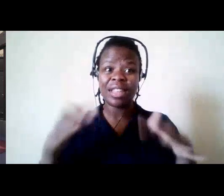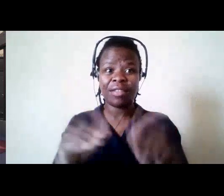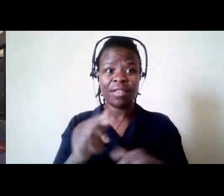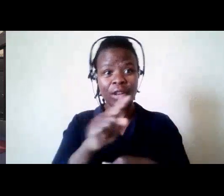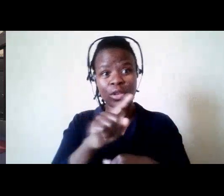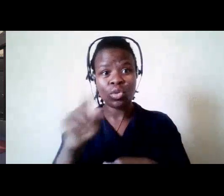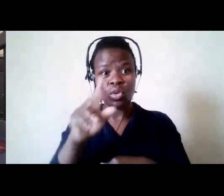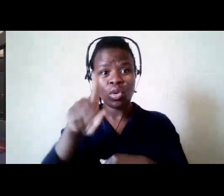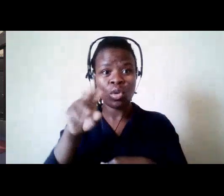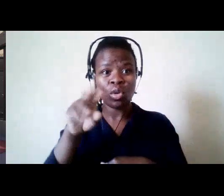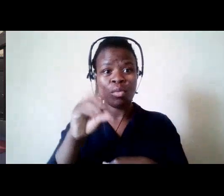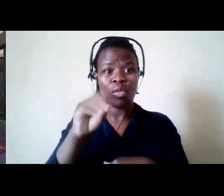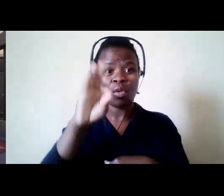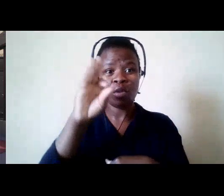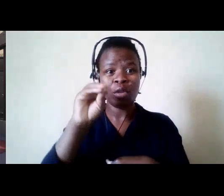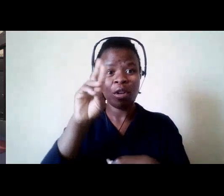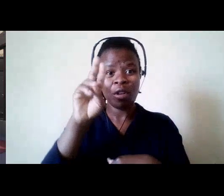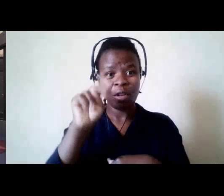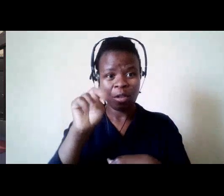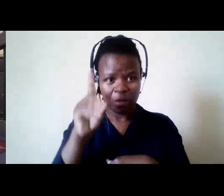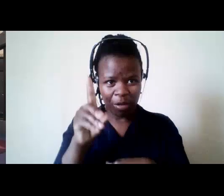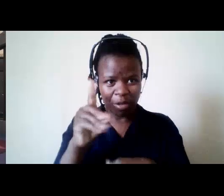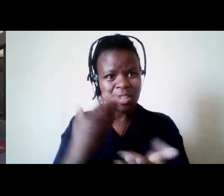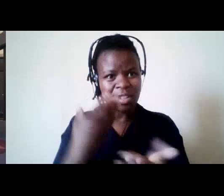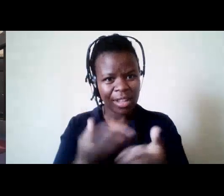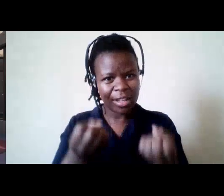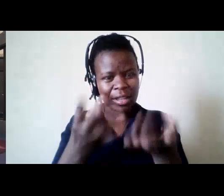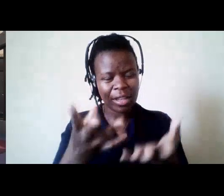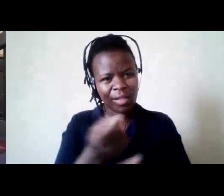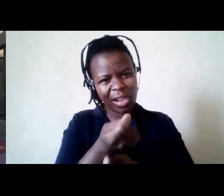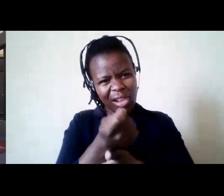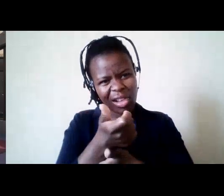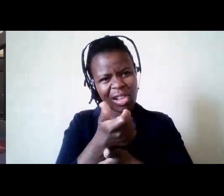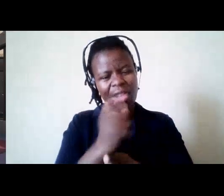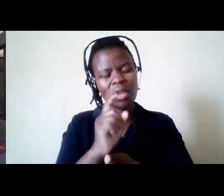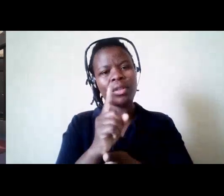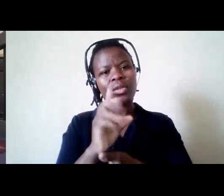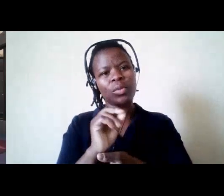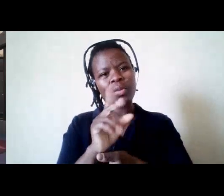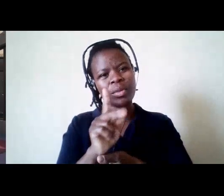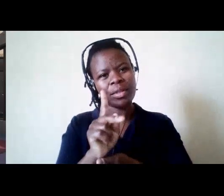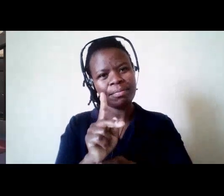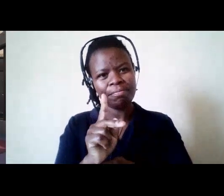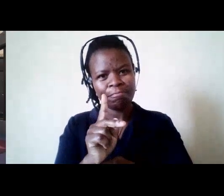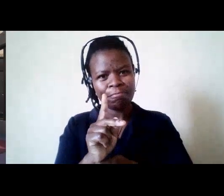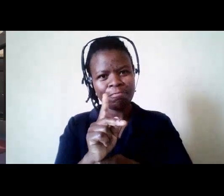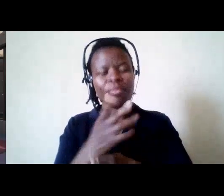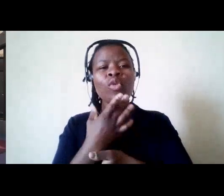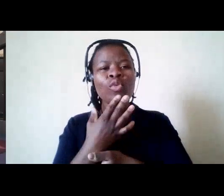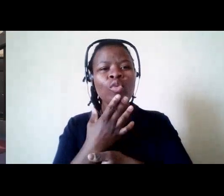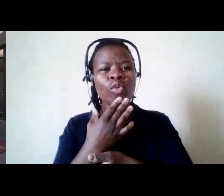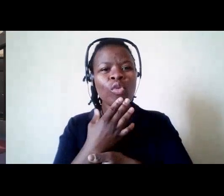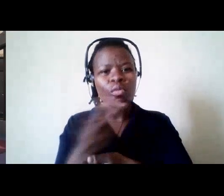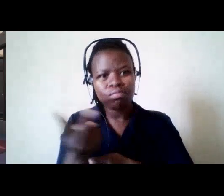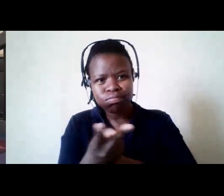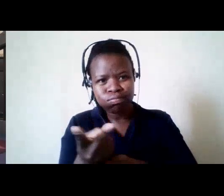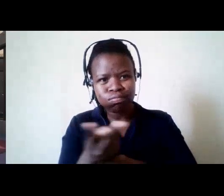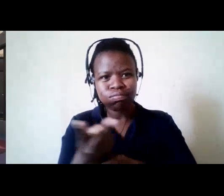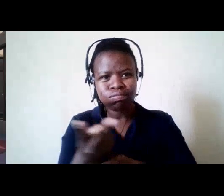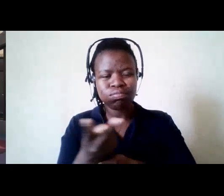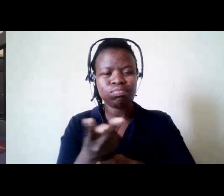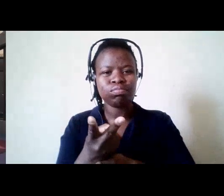as you remember. So let me just give you a little bit of rundown of who they are, okay? So